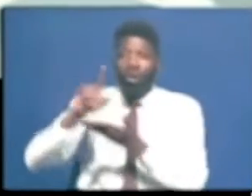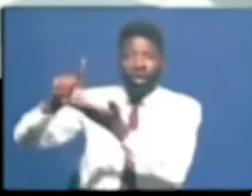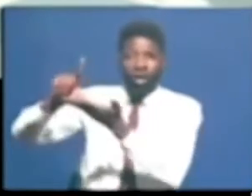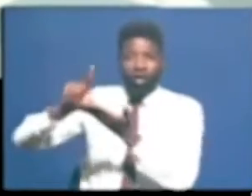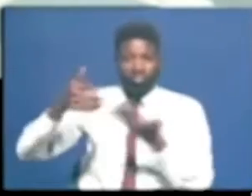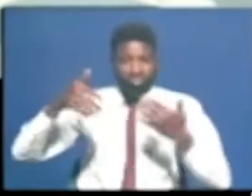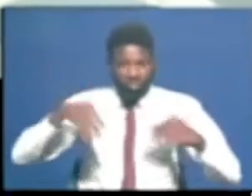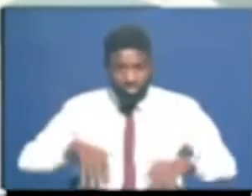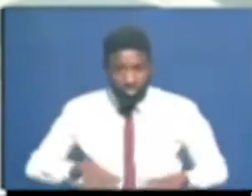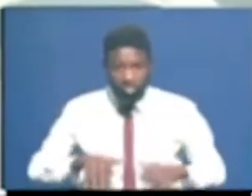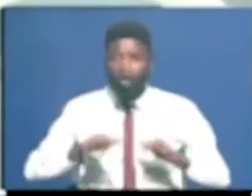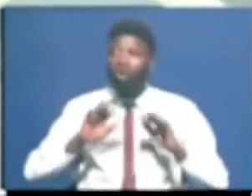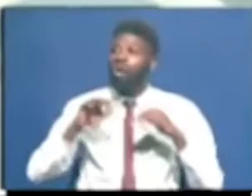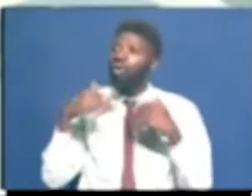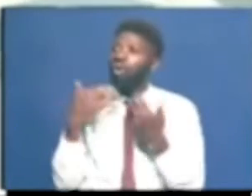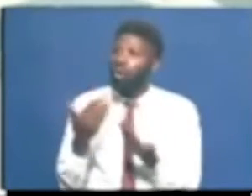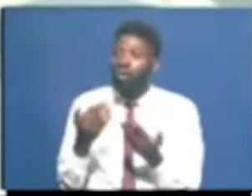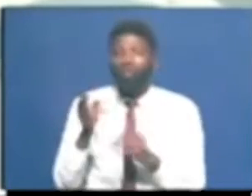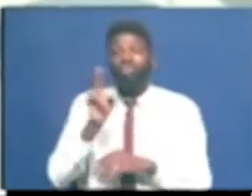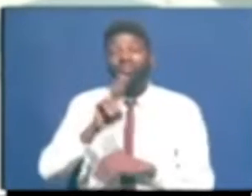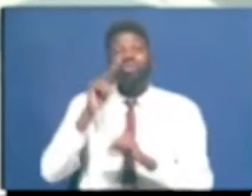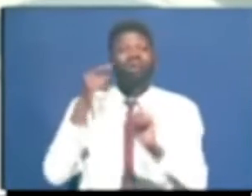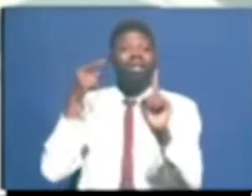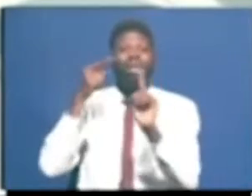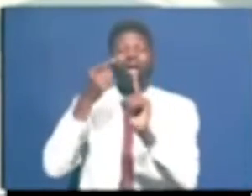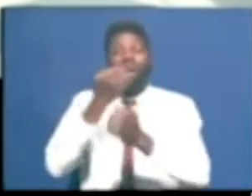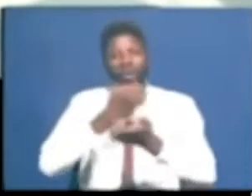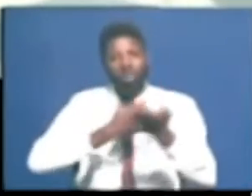used to accelerate economic advancement?